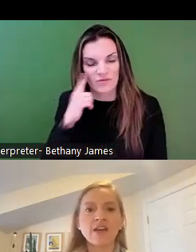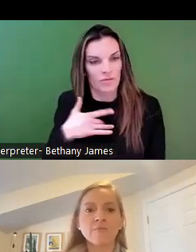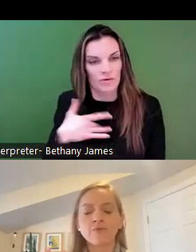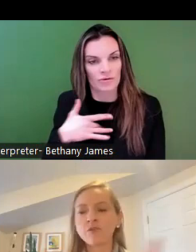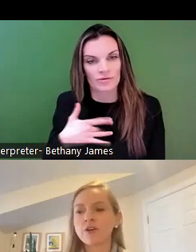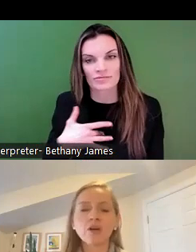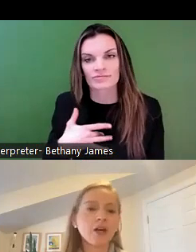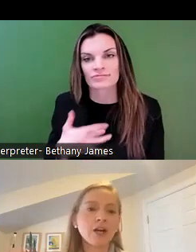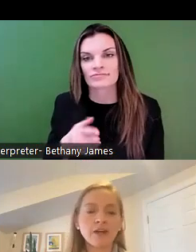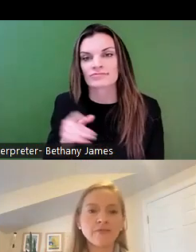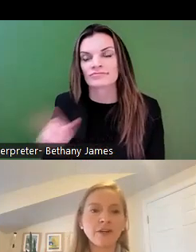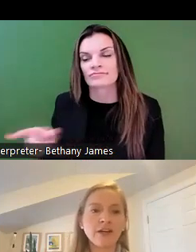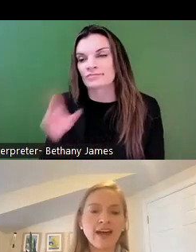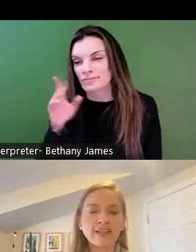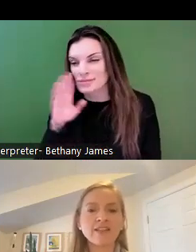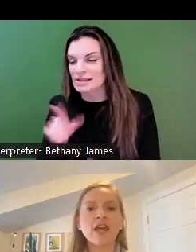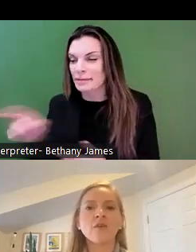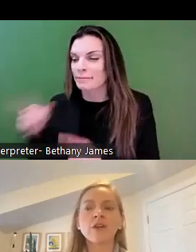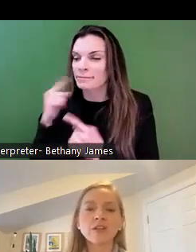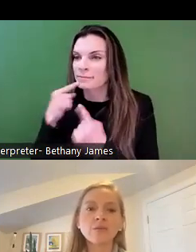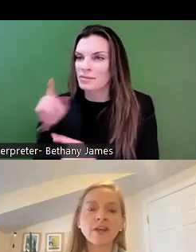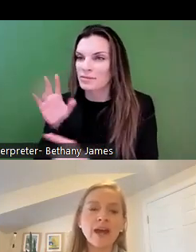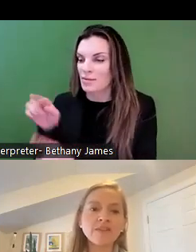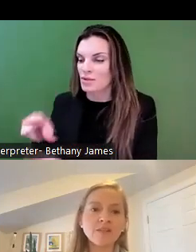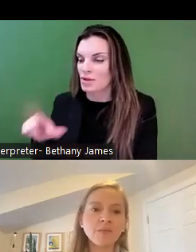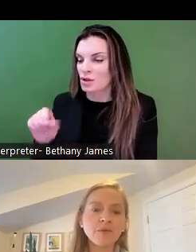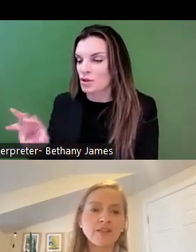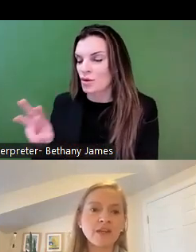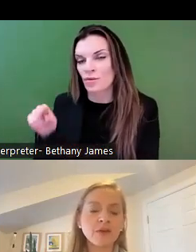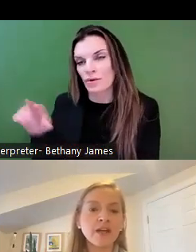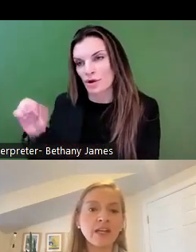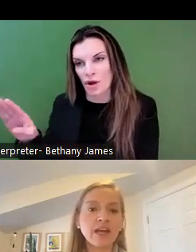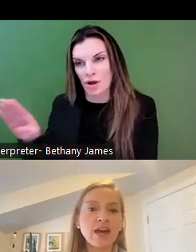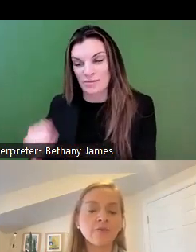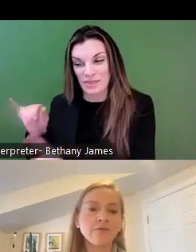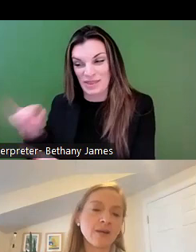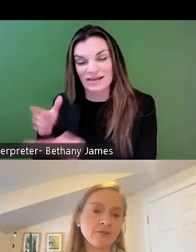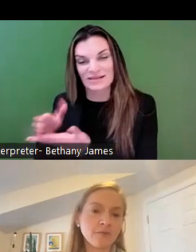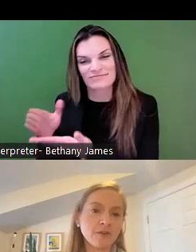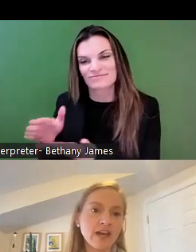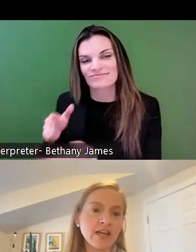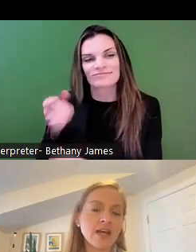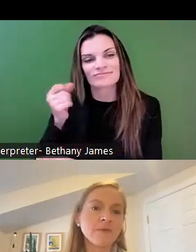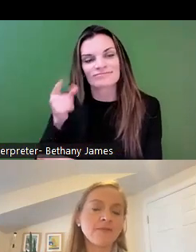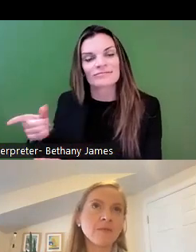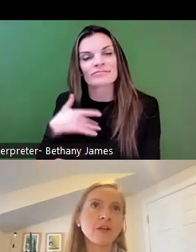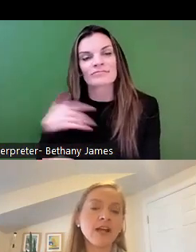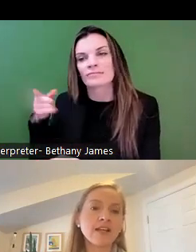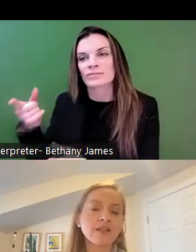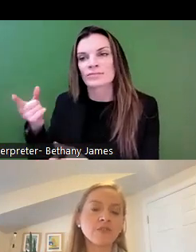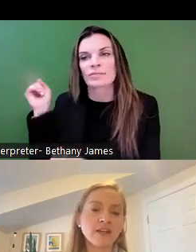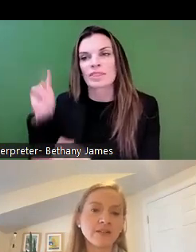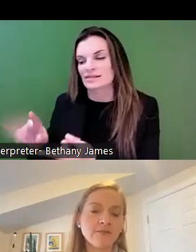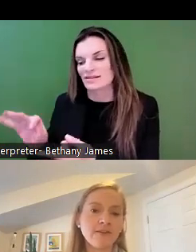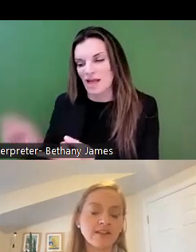diets, low carb, whatever, Atkins, what happens is people end up cutting out fiber from their diet, but fiber